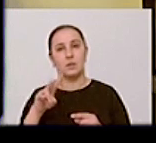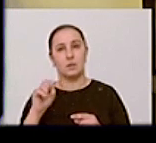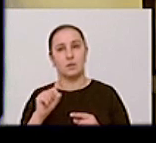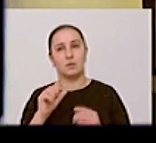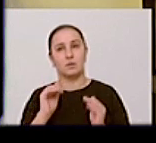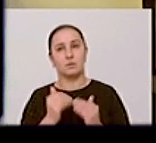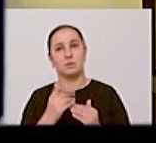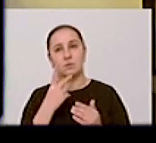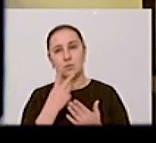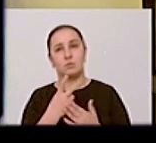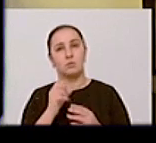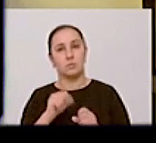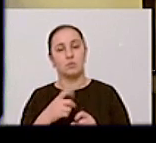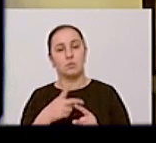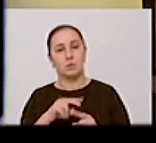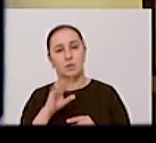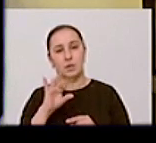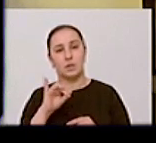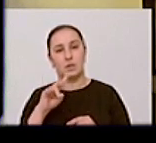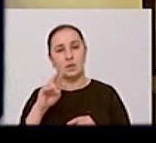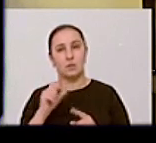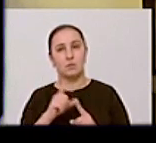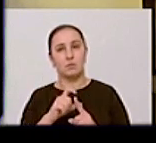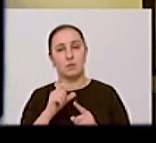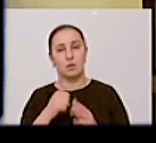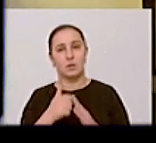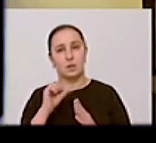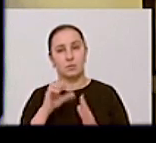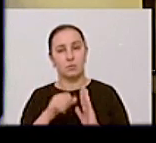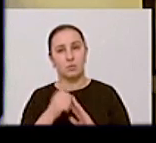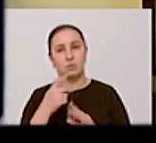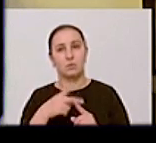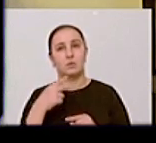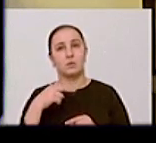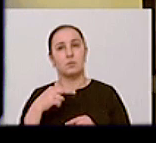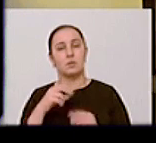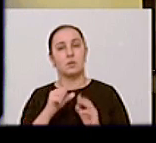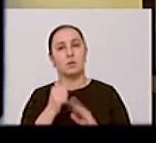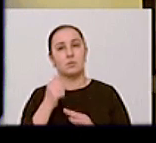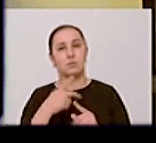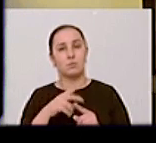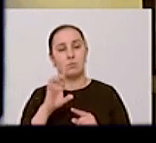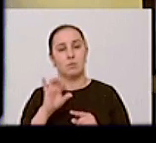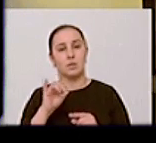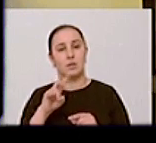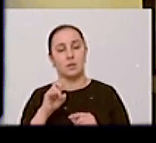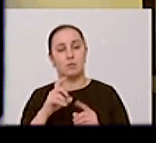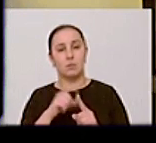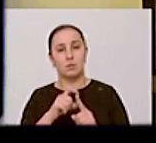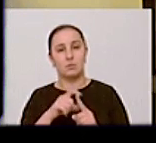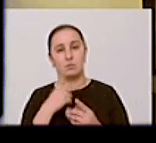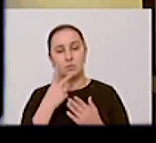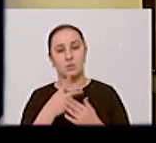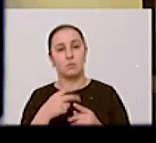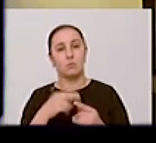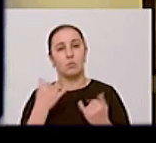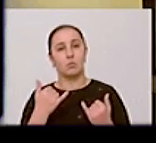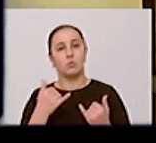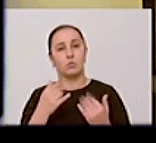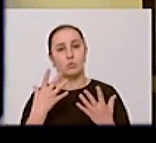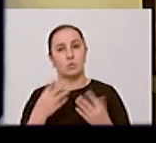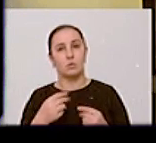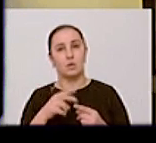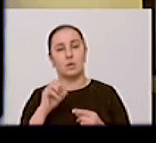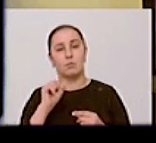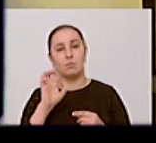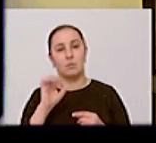qisqarganini ko'rishimiz mumkin. Demak, ila asr boshida, ya'ni 20-asr boshida bilan ma'nosini bergan va bugungi kunda